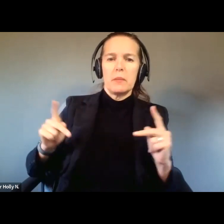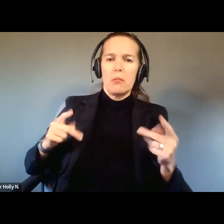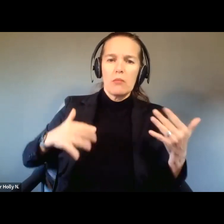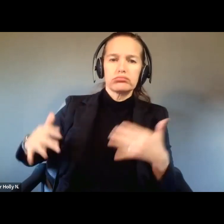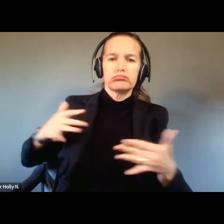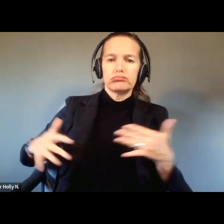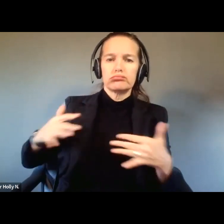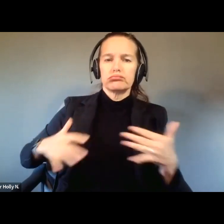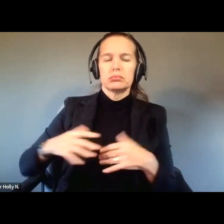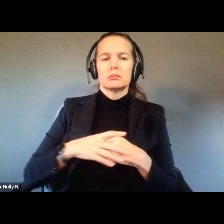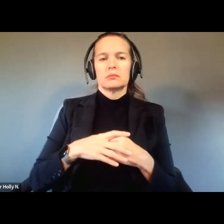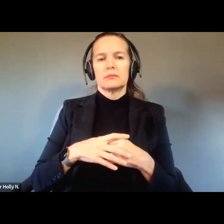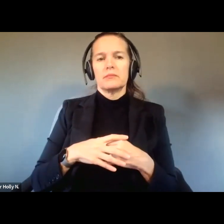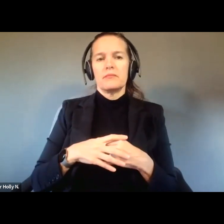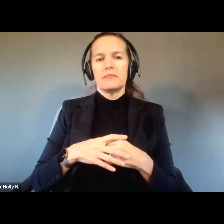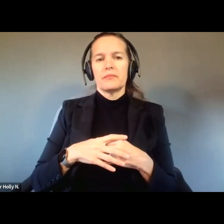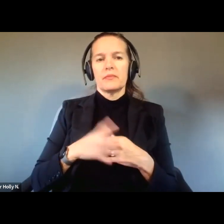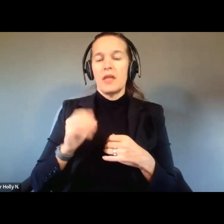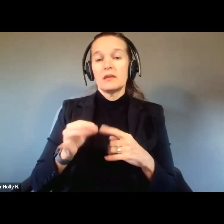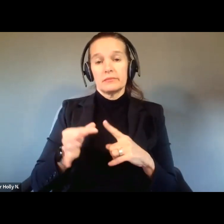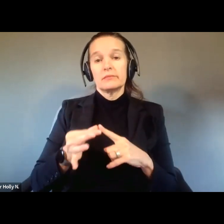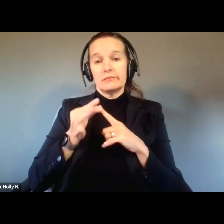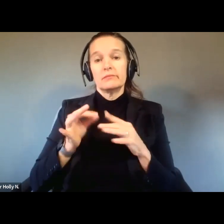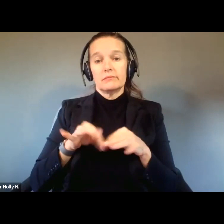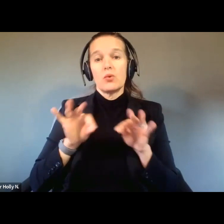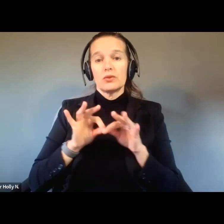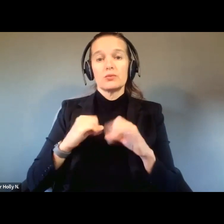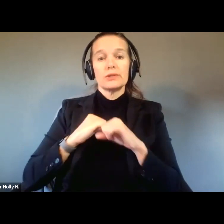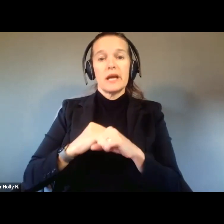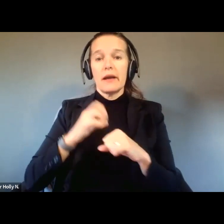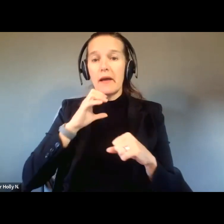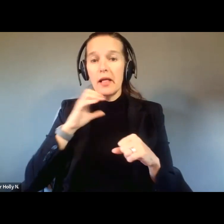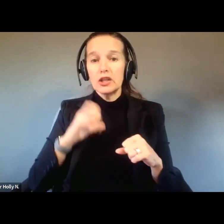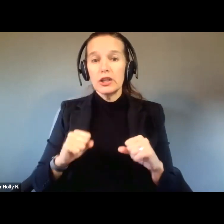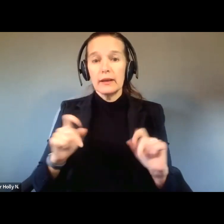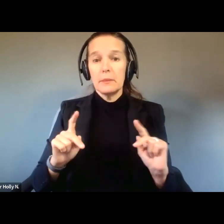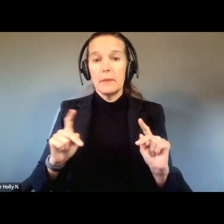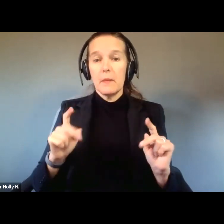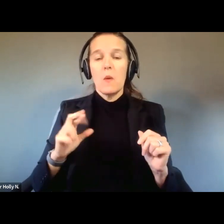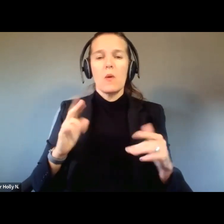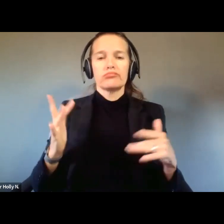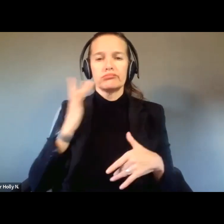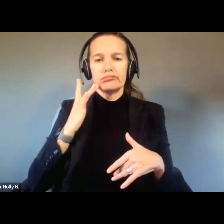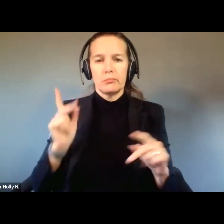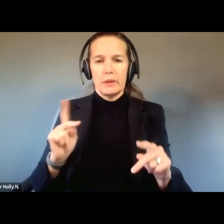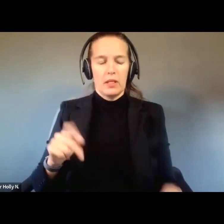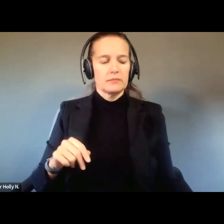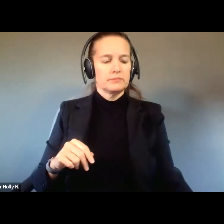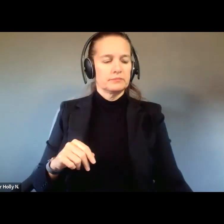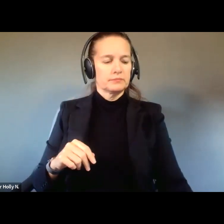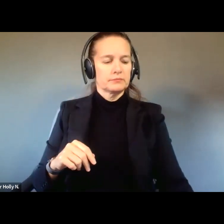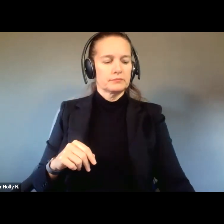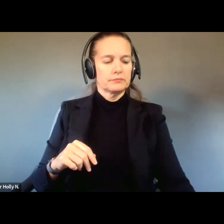together. This is especially important to protect those who are elderly and who are immunocompromised.